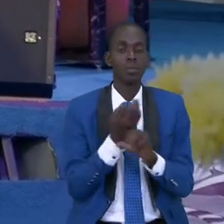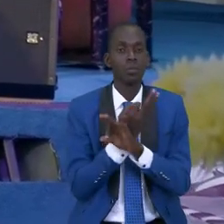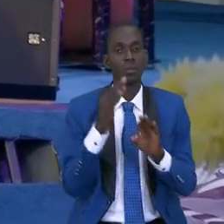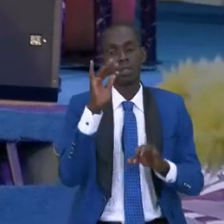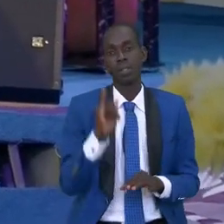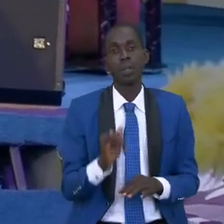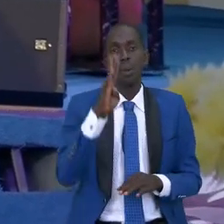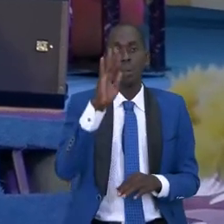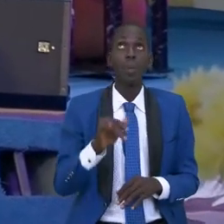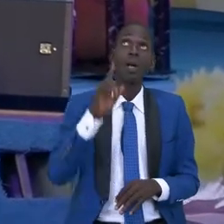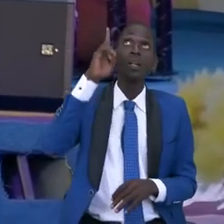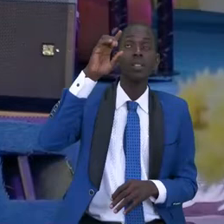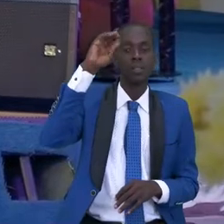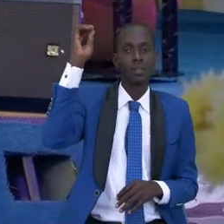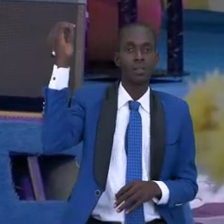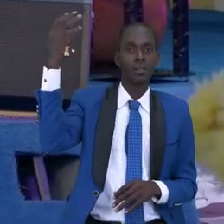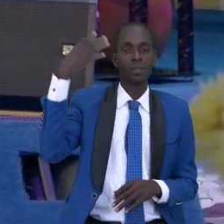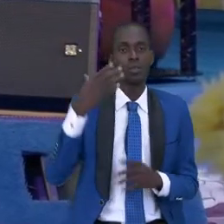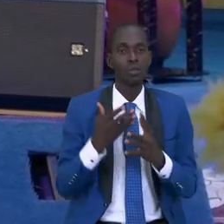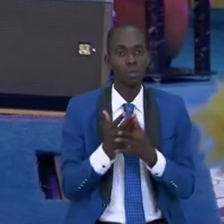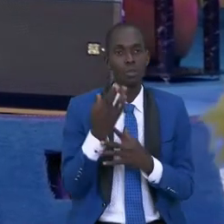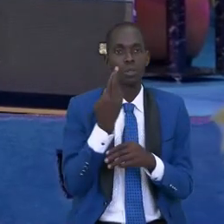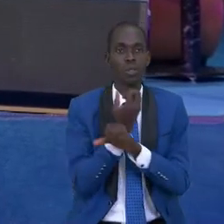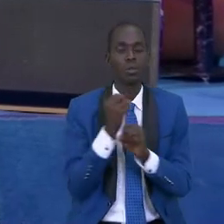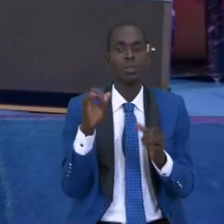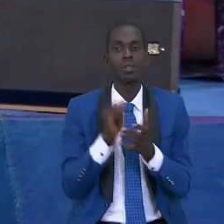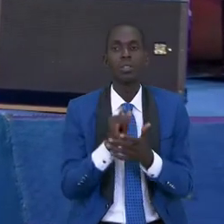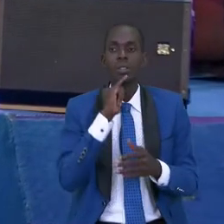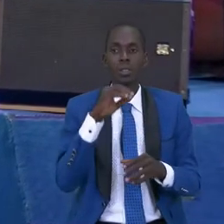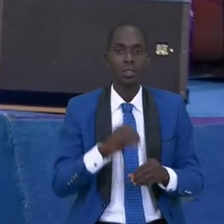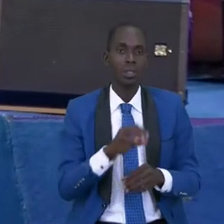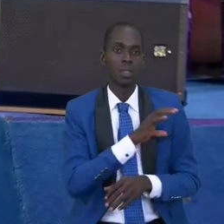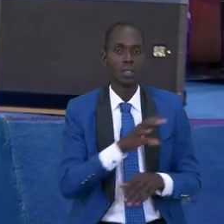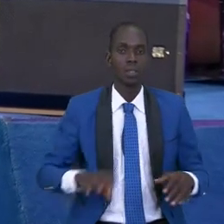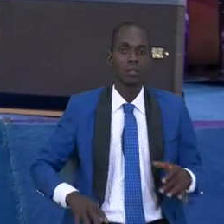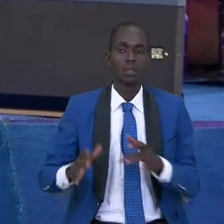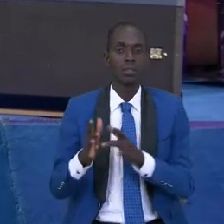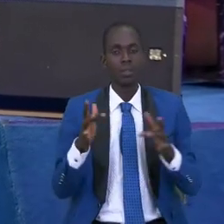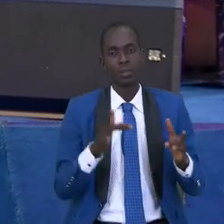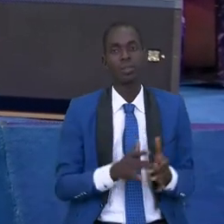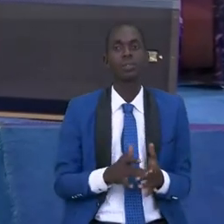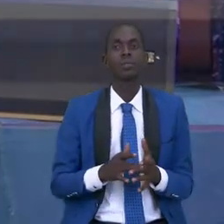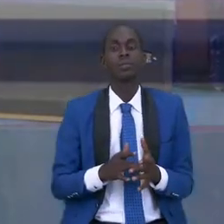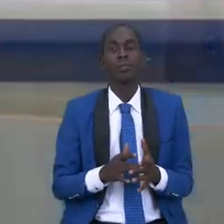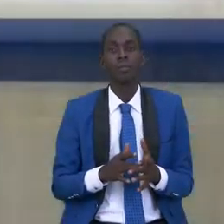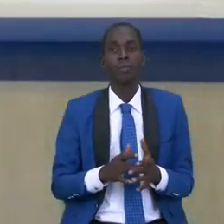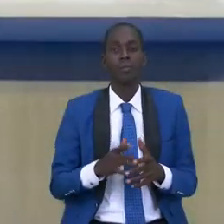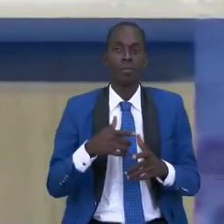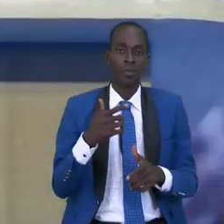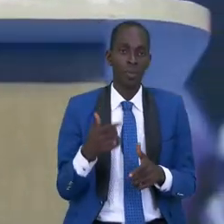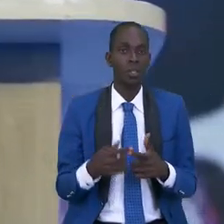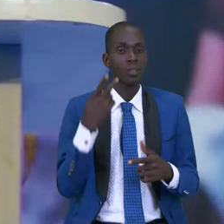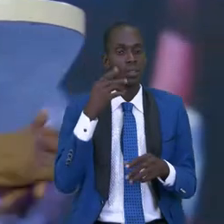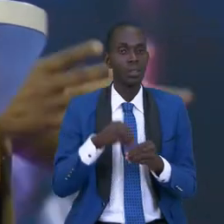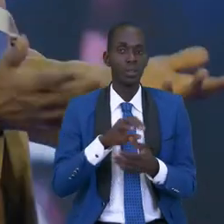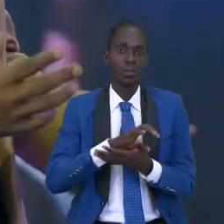his grace through the redemption that is in Christ Jesus. Then in verse